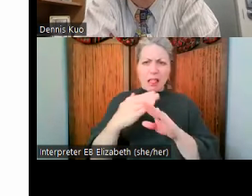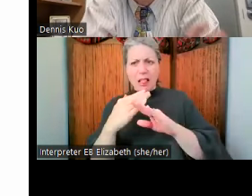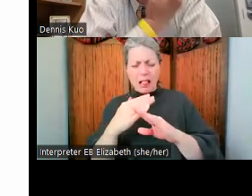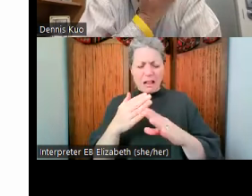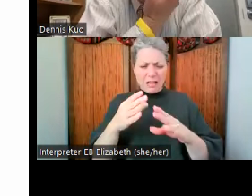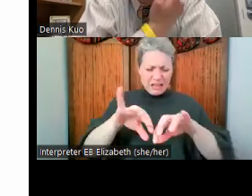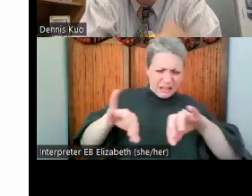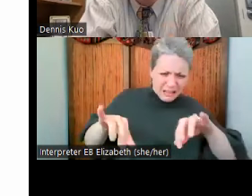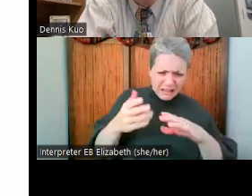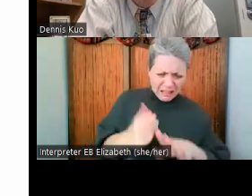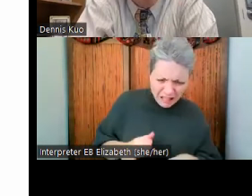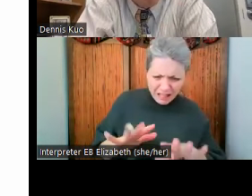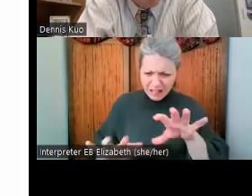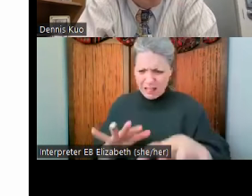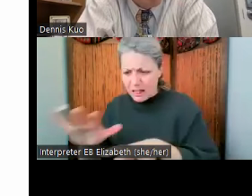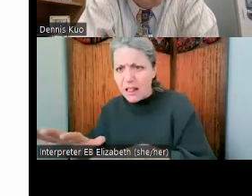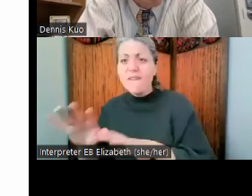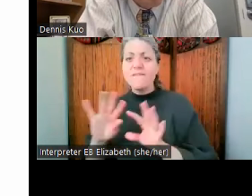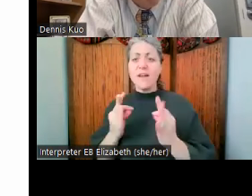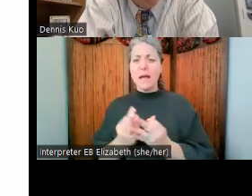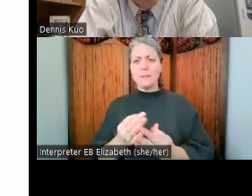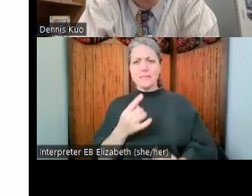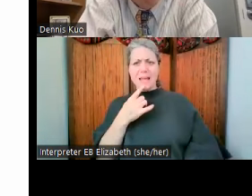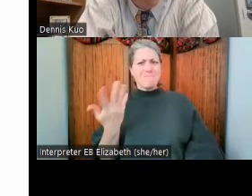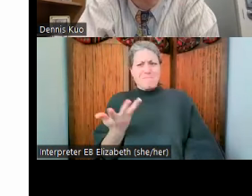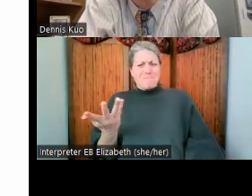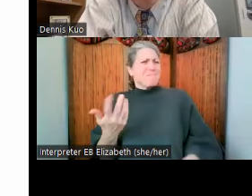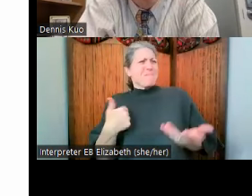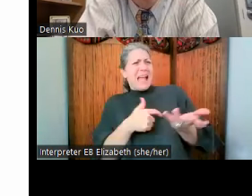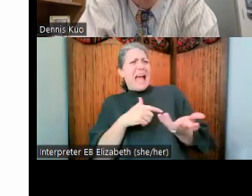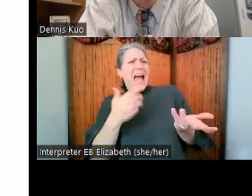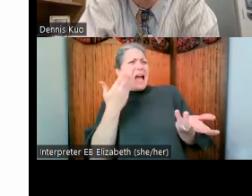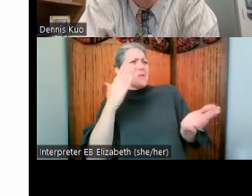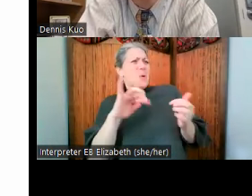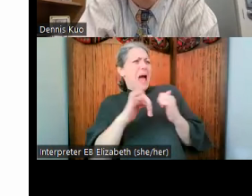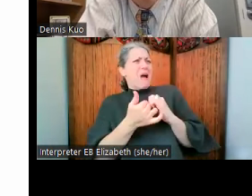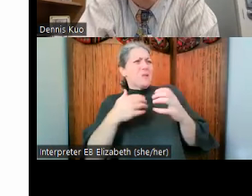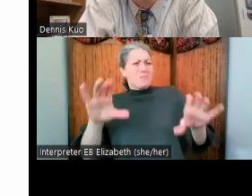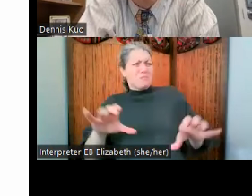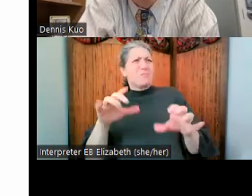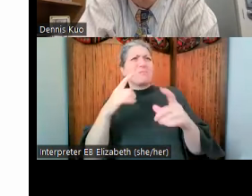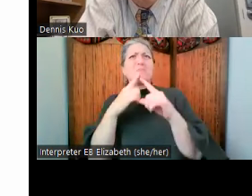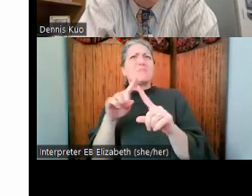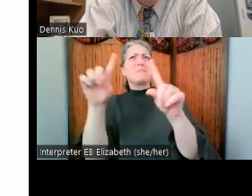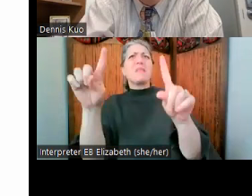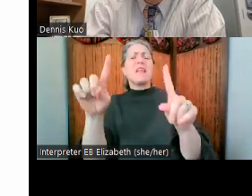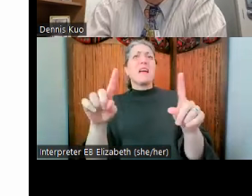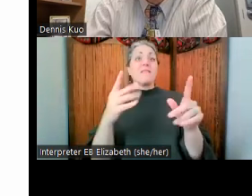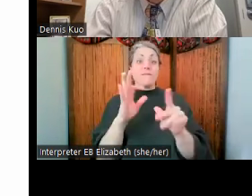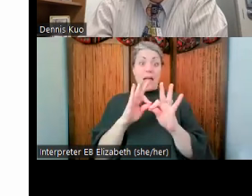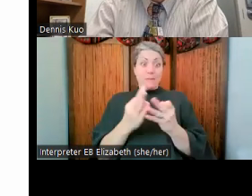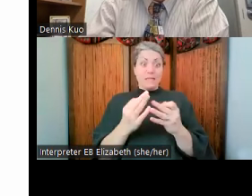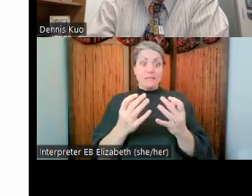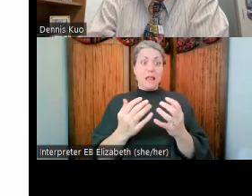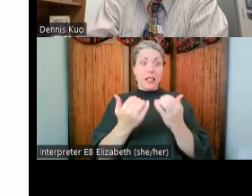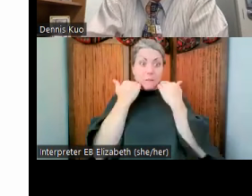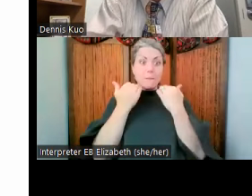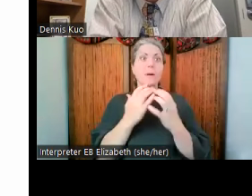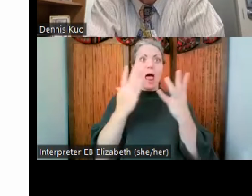families report in the literature as well as informally that the families are often the ones figuring out how to navigate through the system.